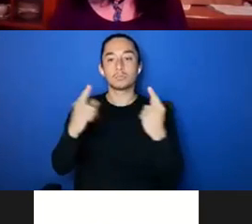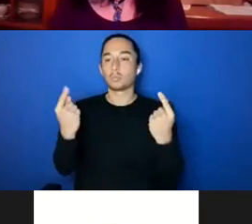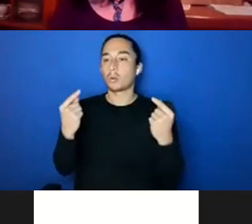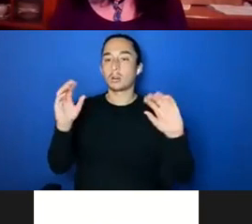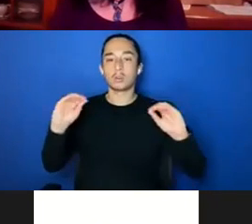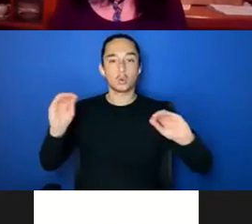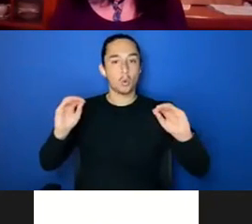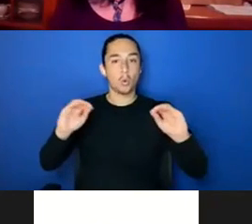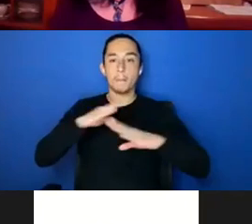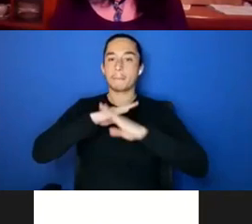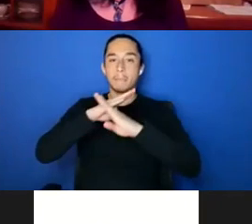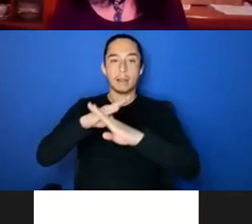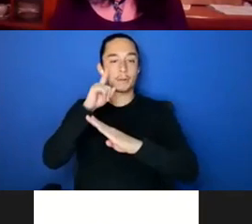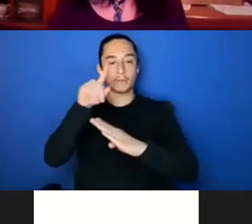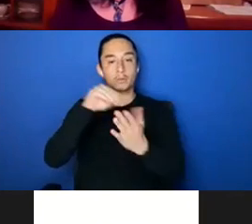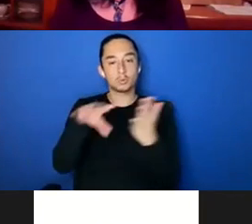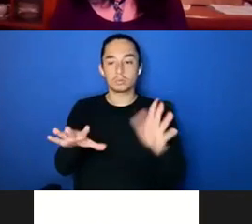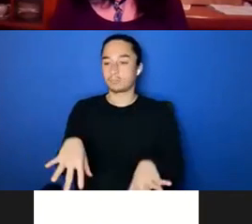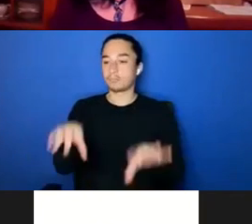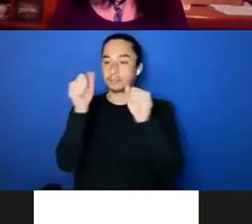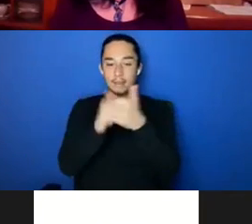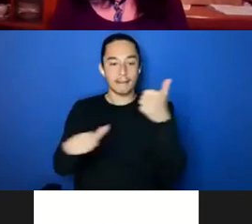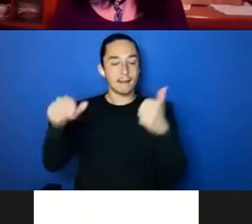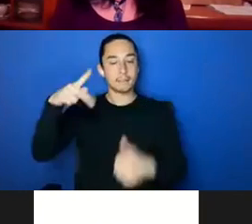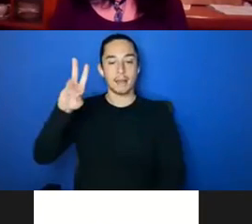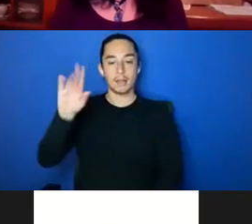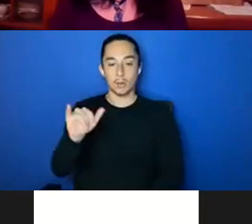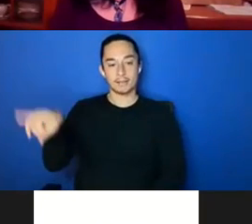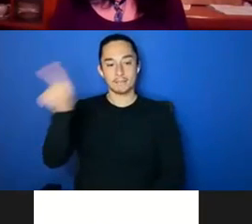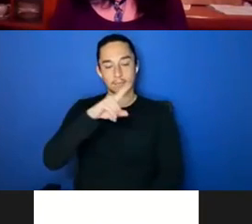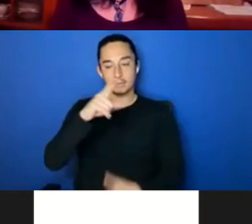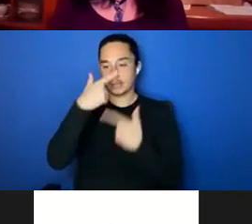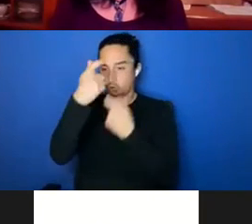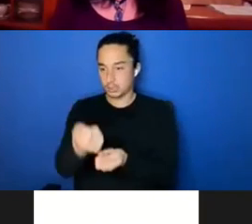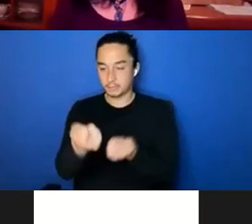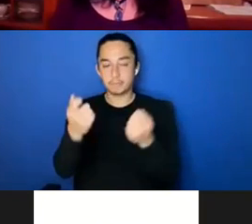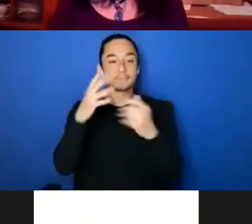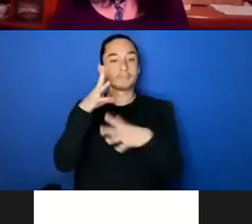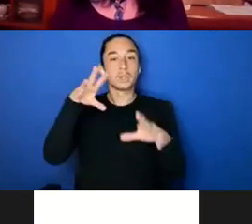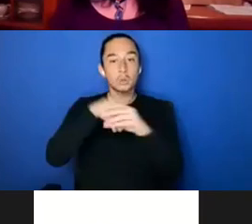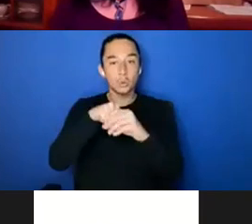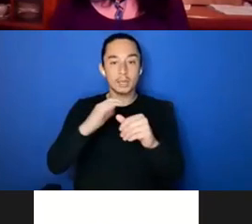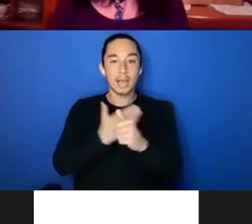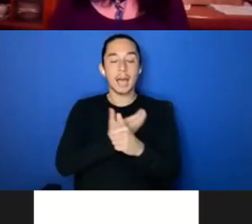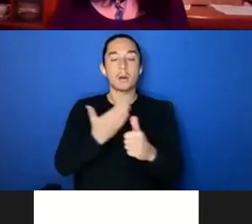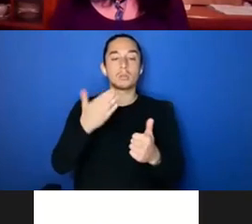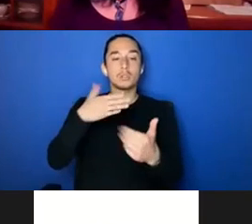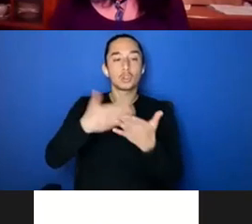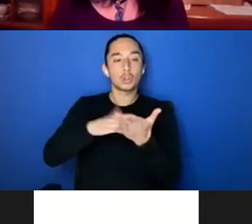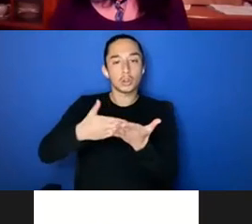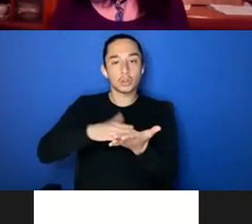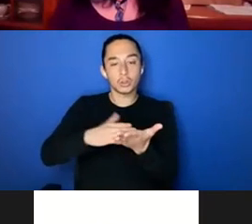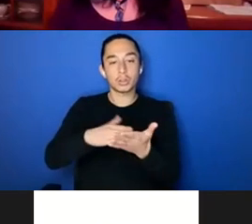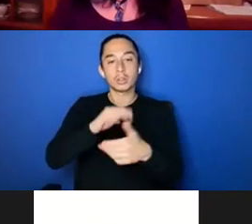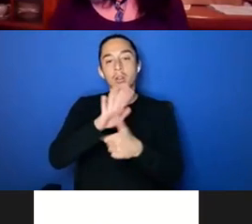a barrier for students to take any of the pathways that they might be interested in, including our culinary arts, our